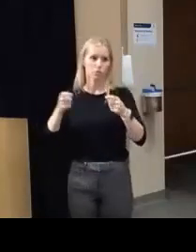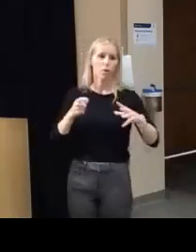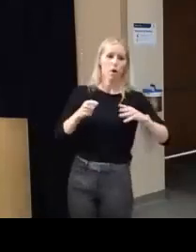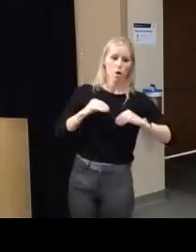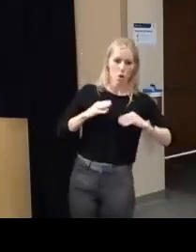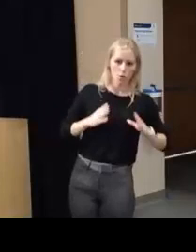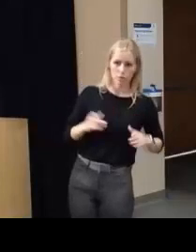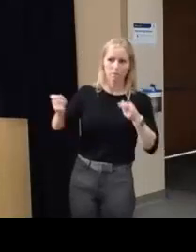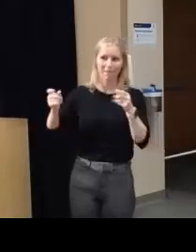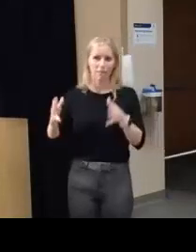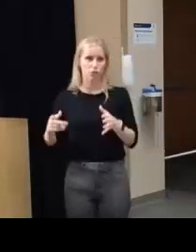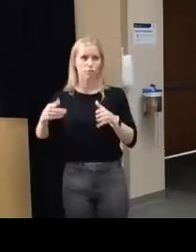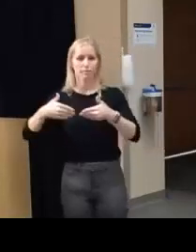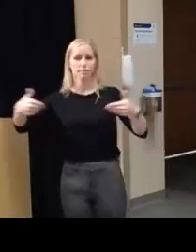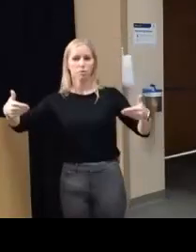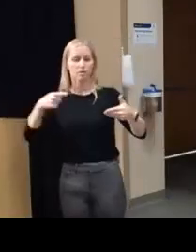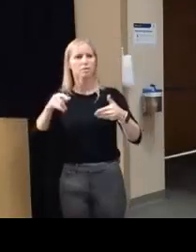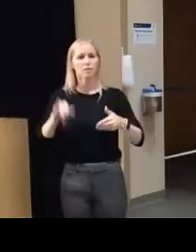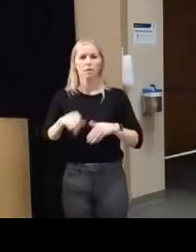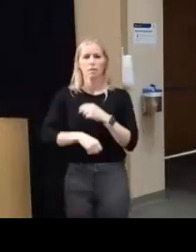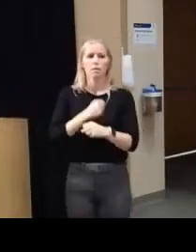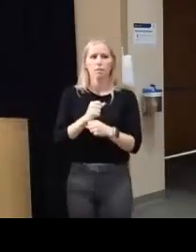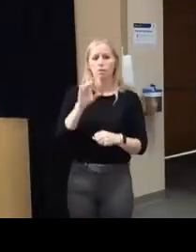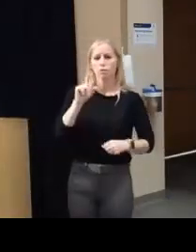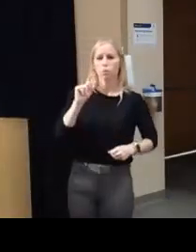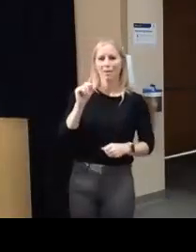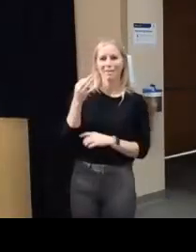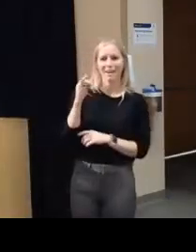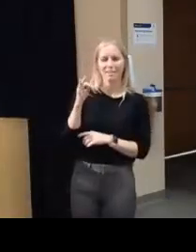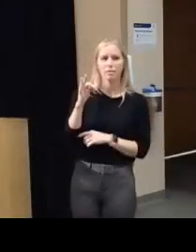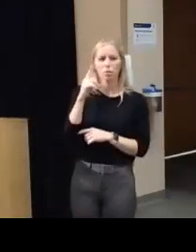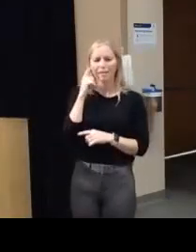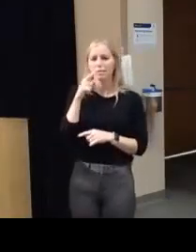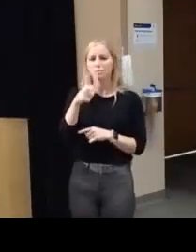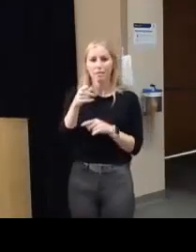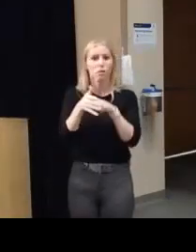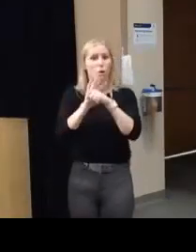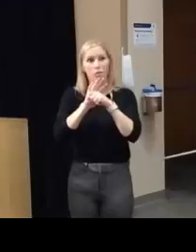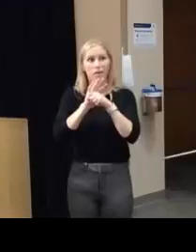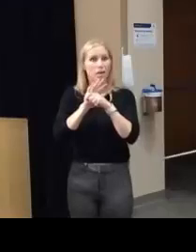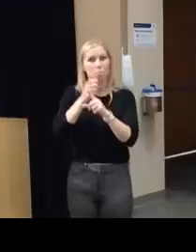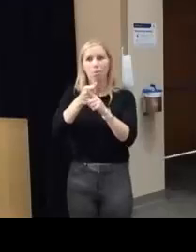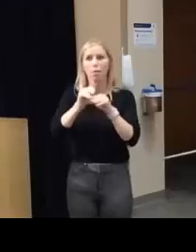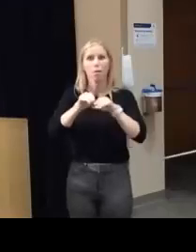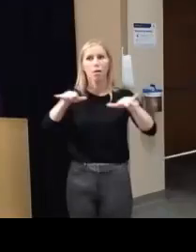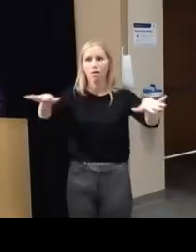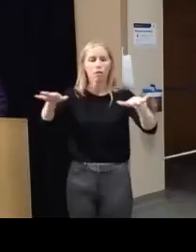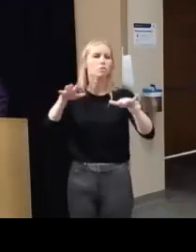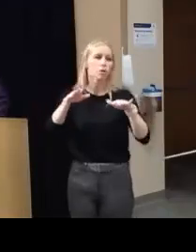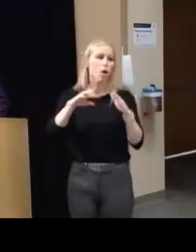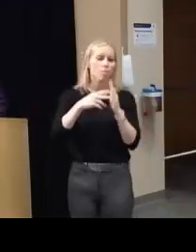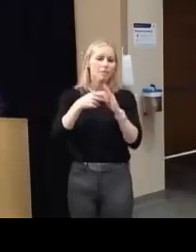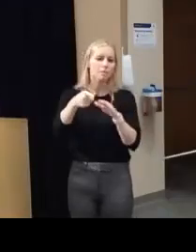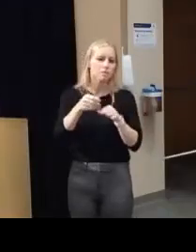And that was in 2019, so I suspect this got delayed because of COVID, and maybe we'll hear something about that